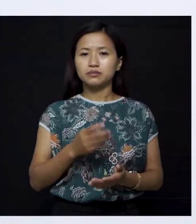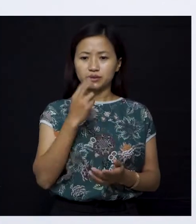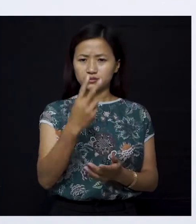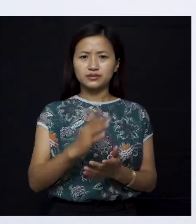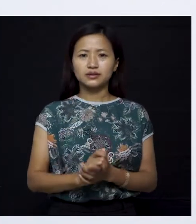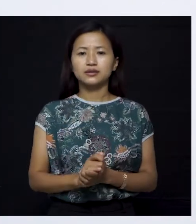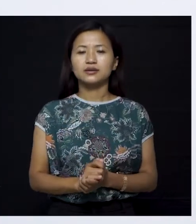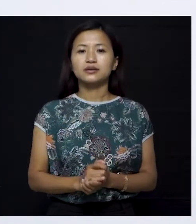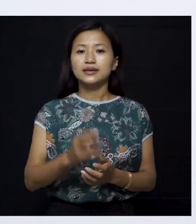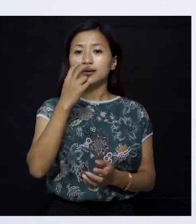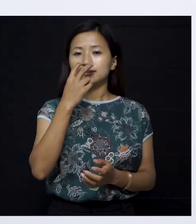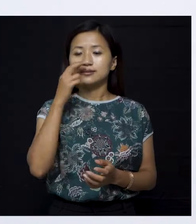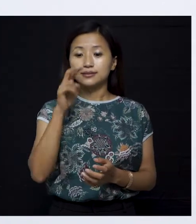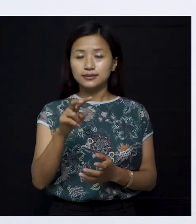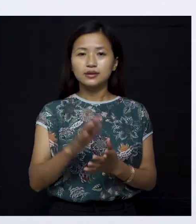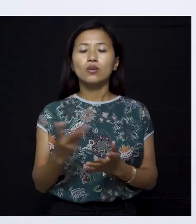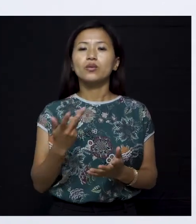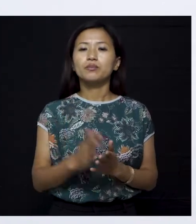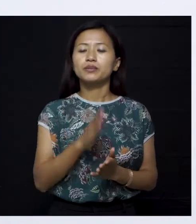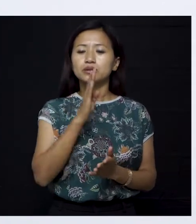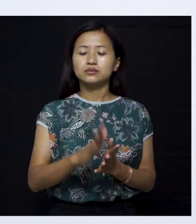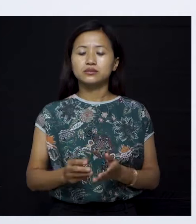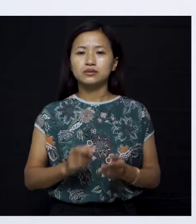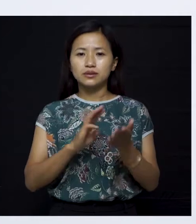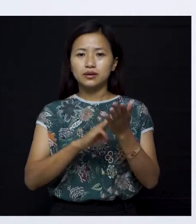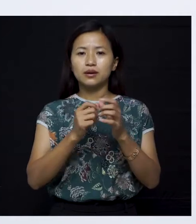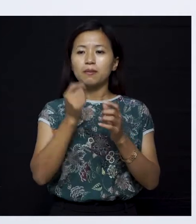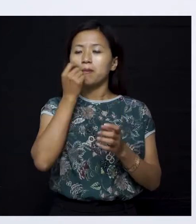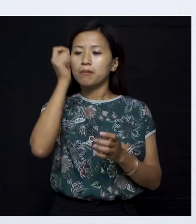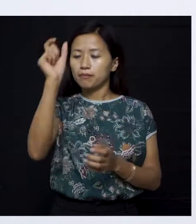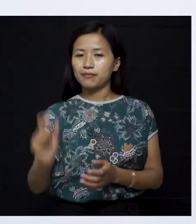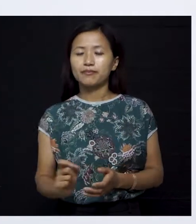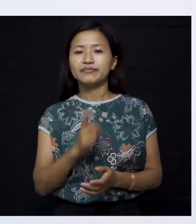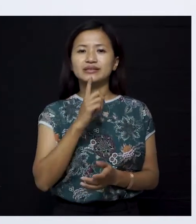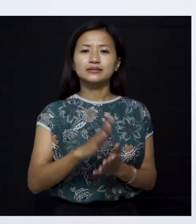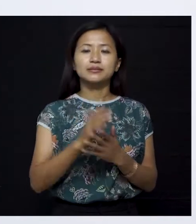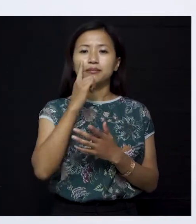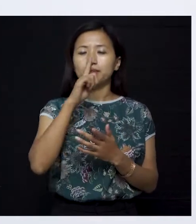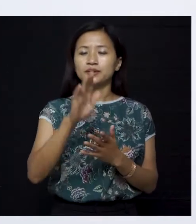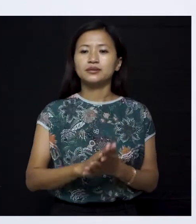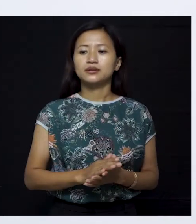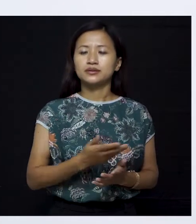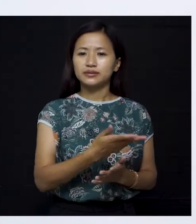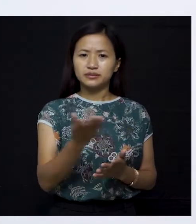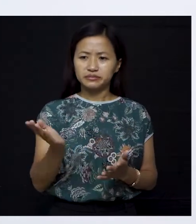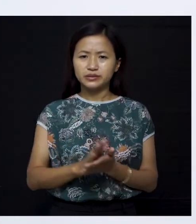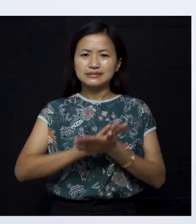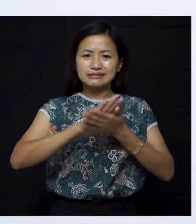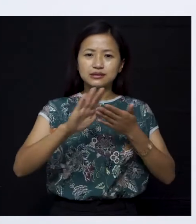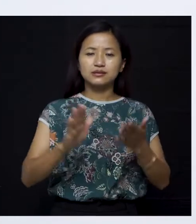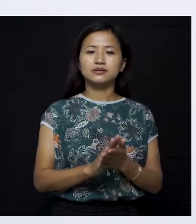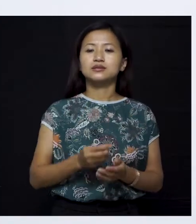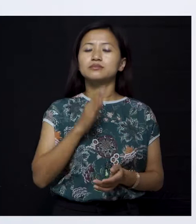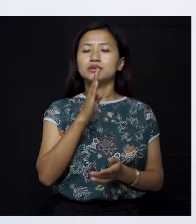that they could check it and see if it belongs to Michael. But they will not tell their mother as long as they are not clear that it belongs